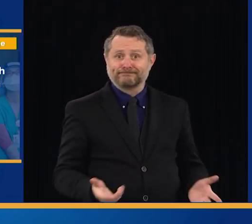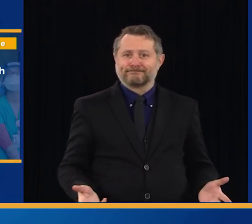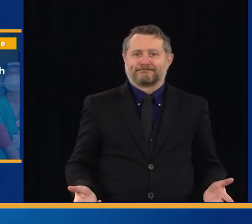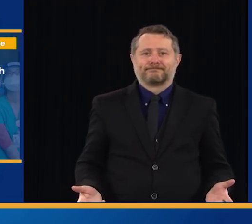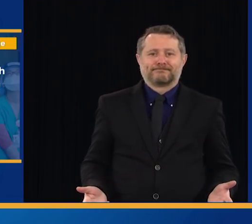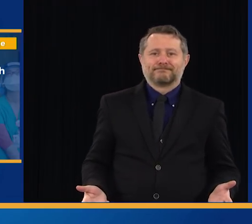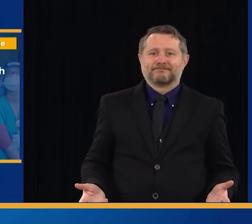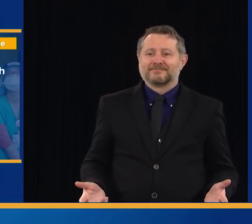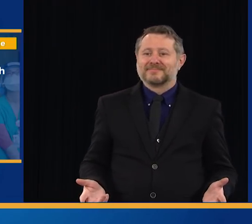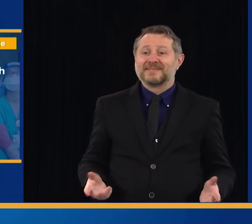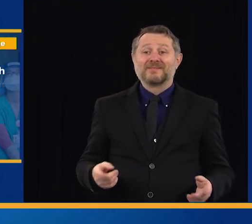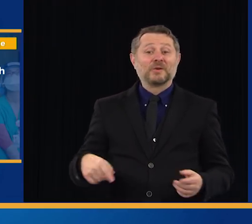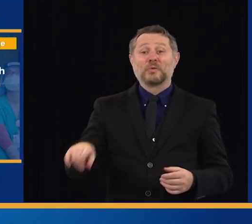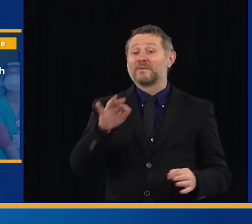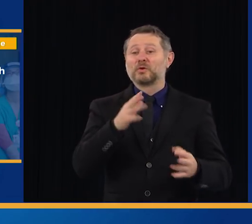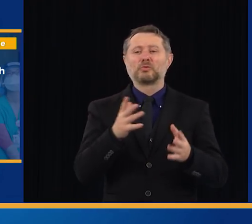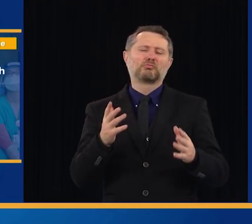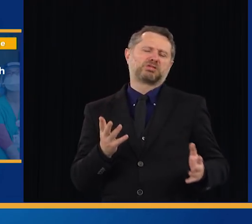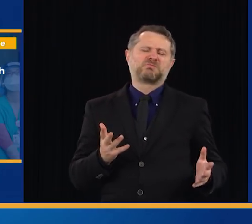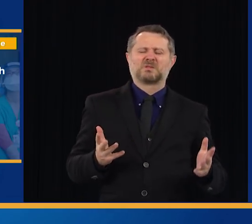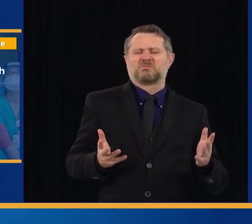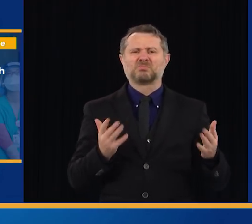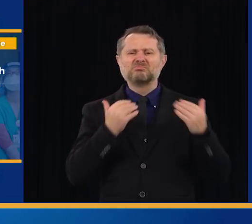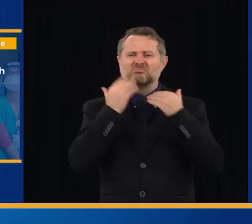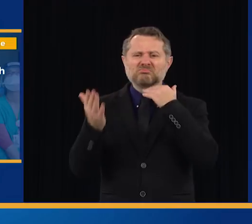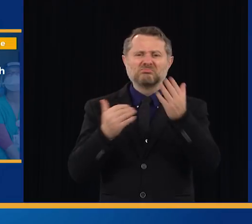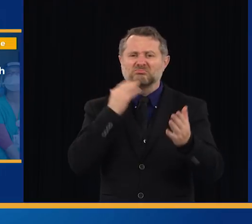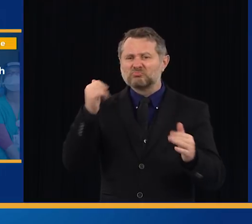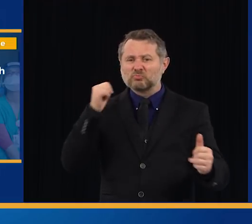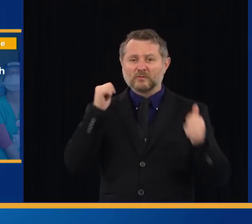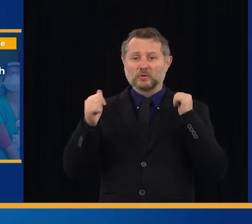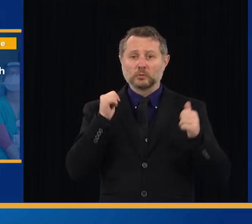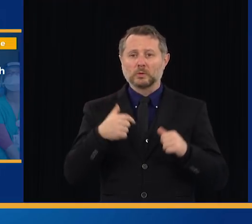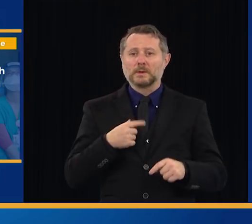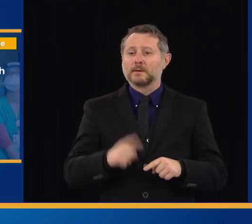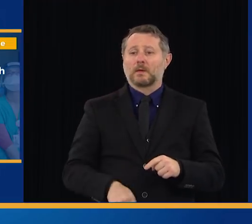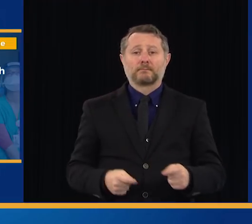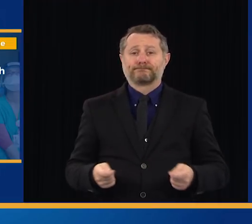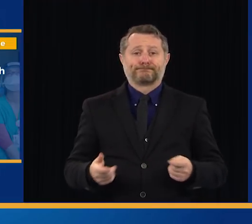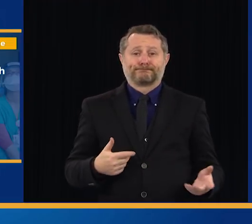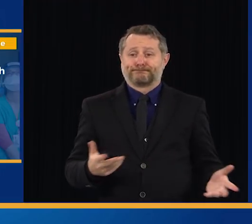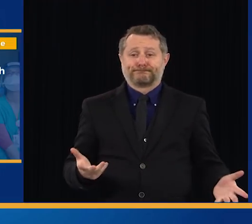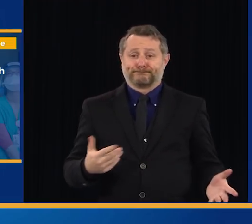if people said, I'm not willing to do it.